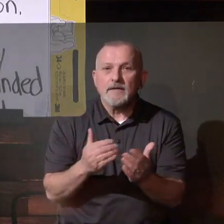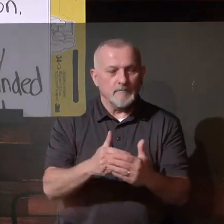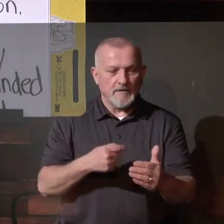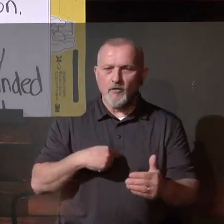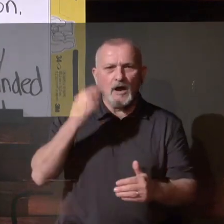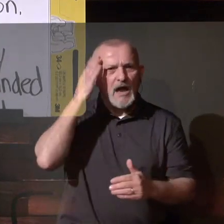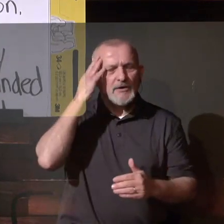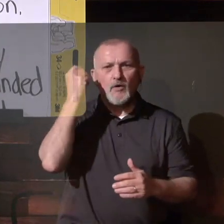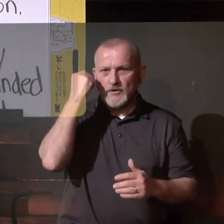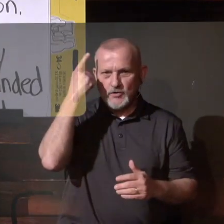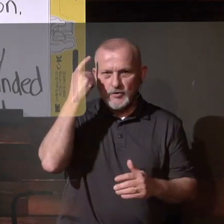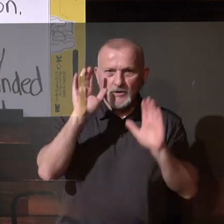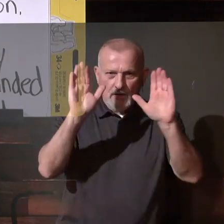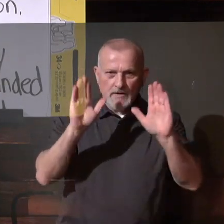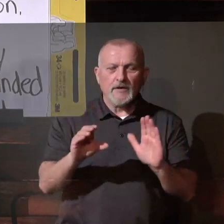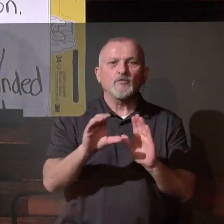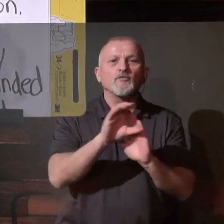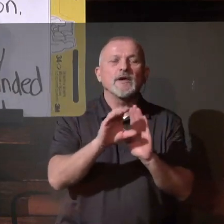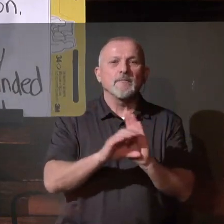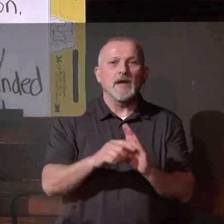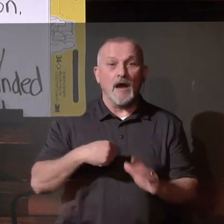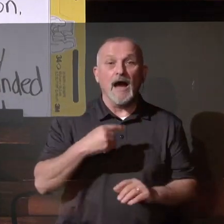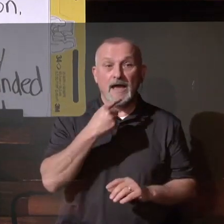Before I ever knew the Great Commission, I would have told you wrong.